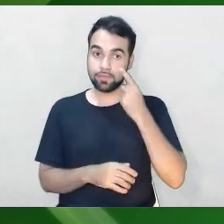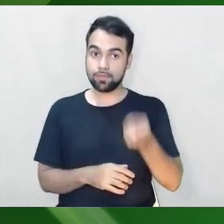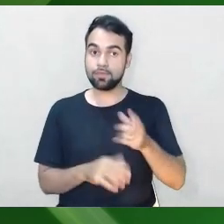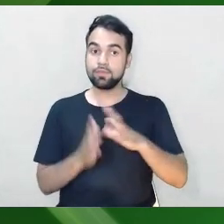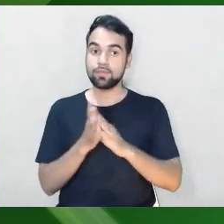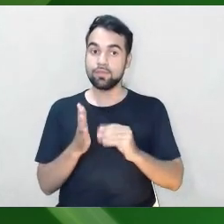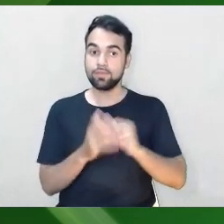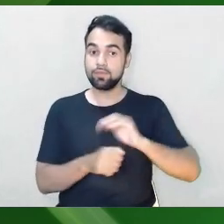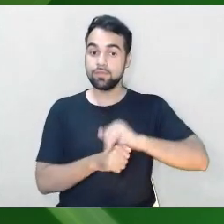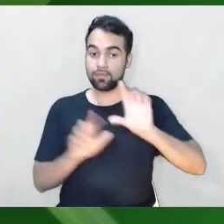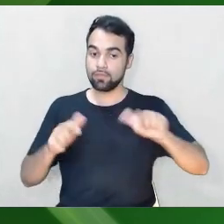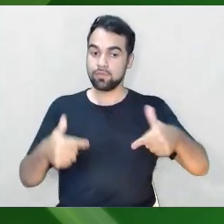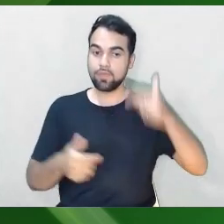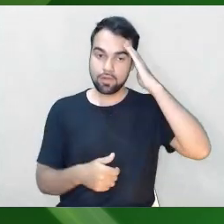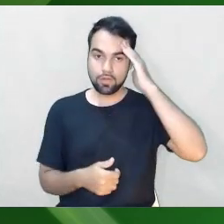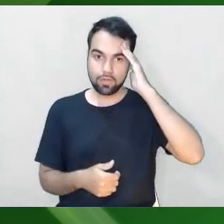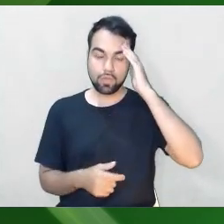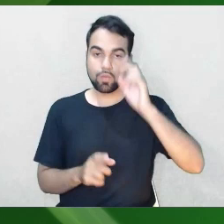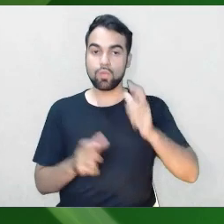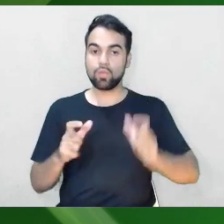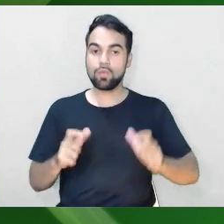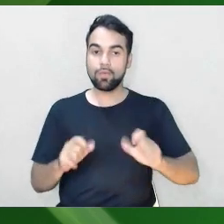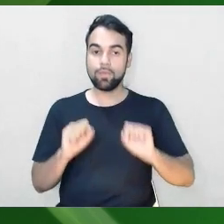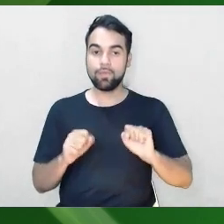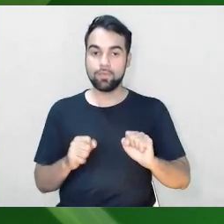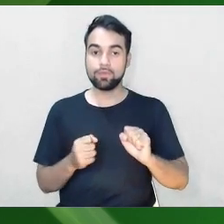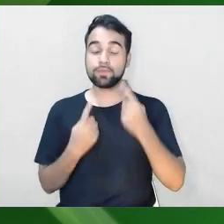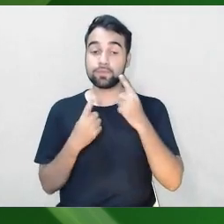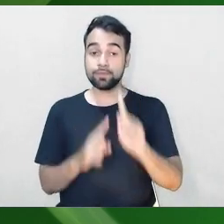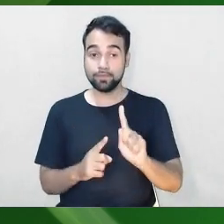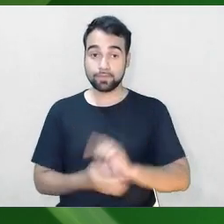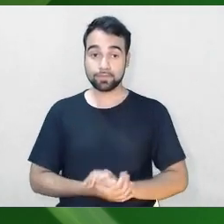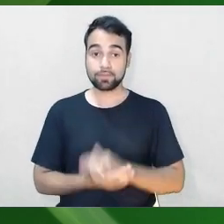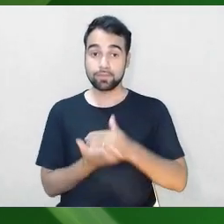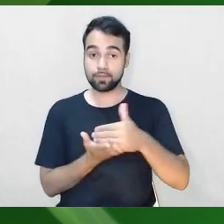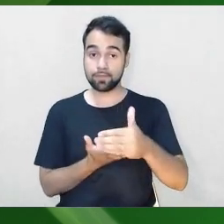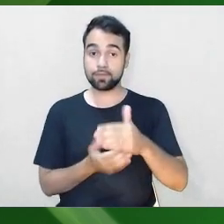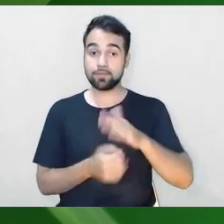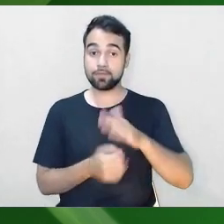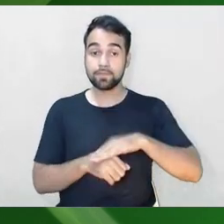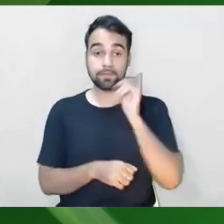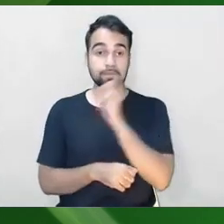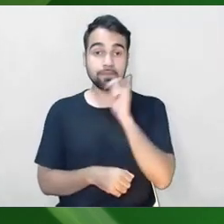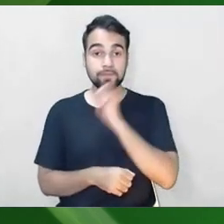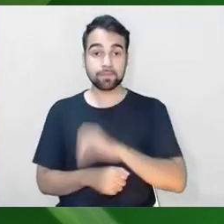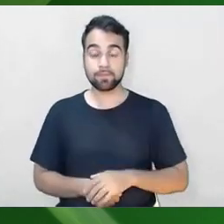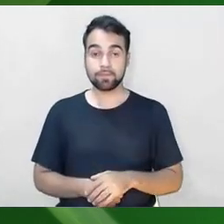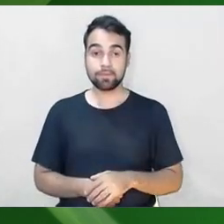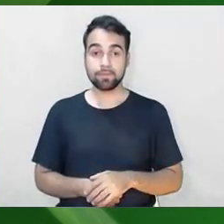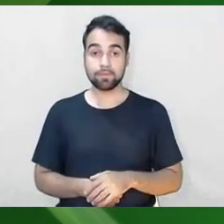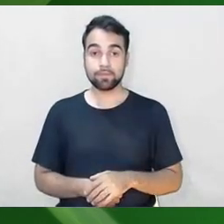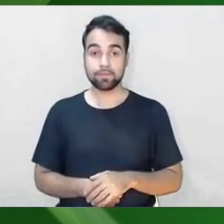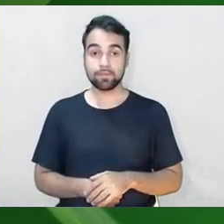more proactive model to understand the degradation happening, to understand where it could take action.